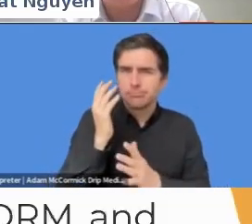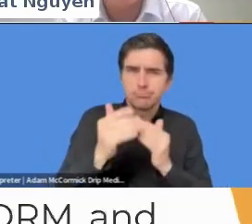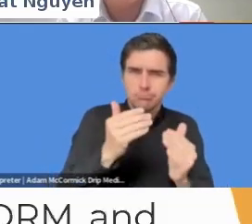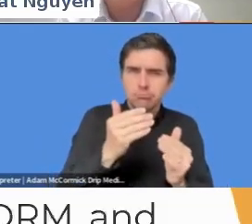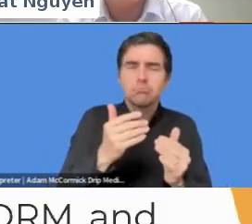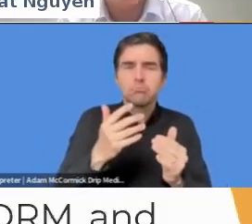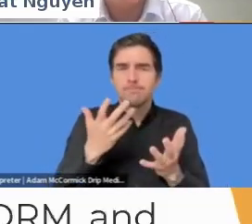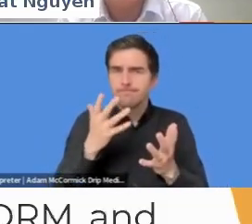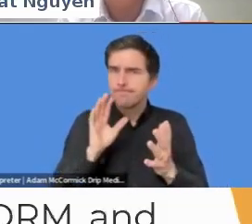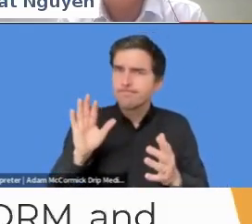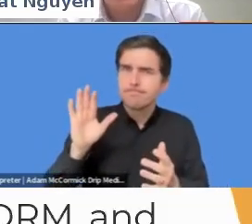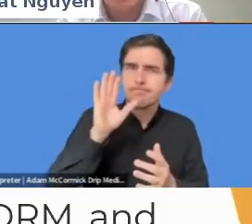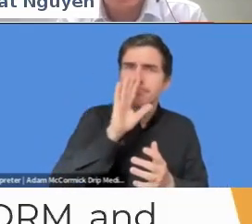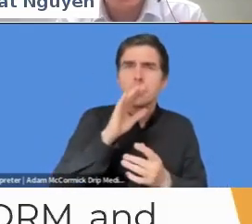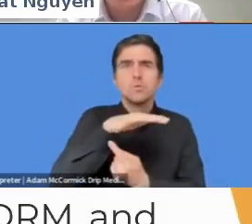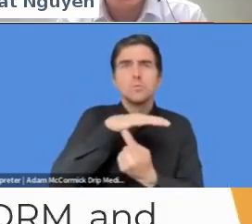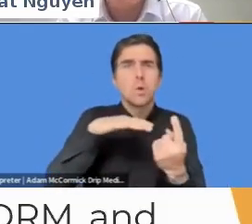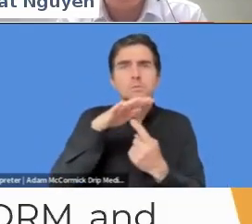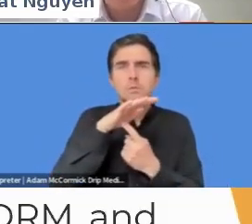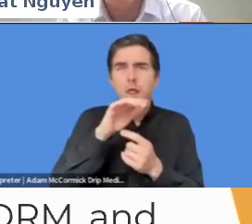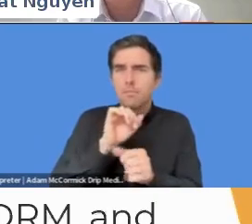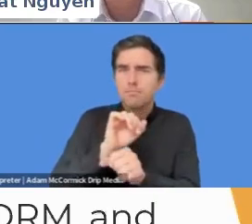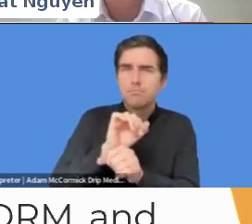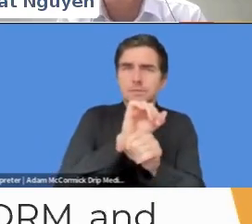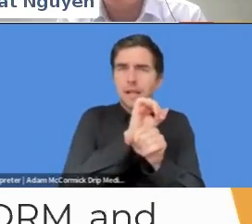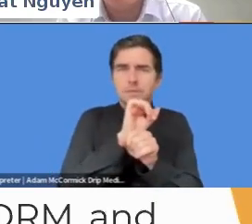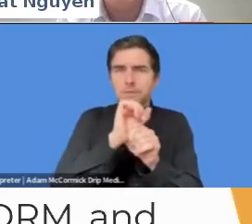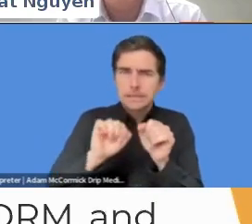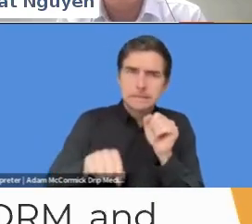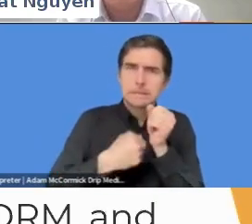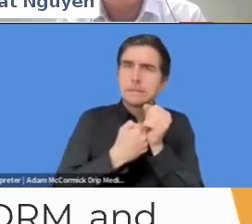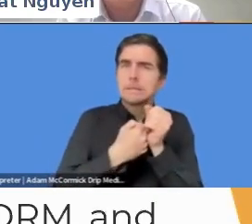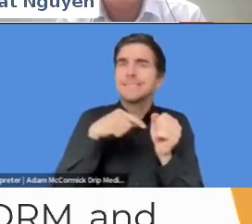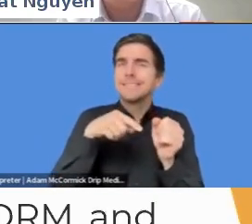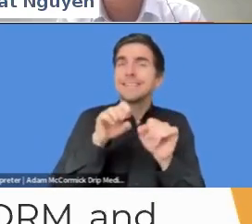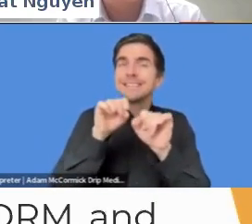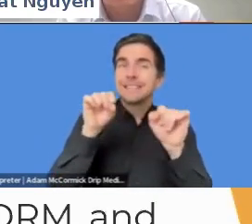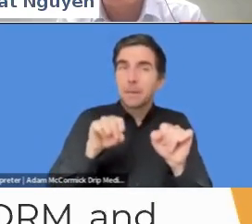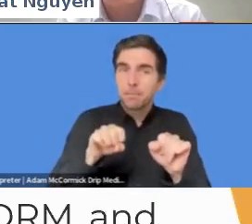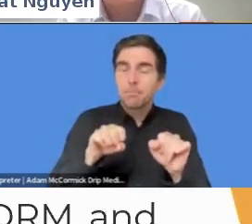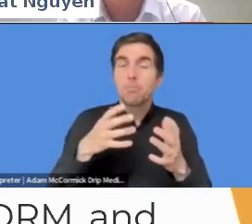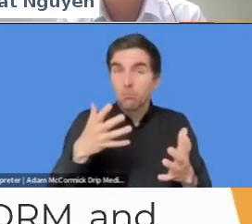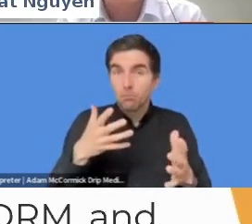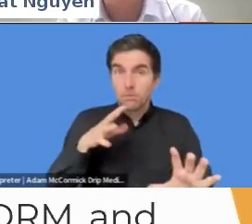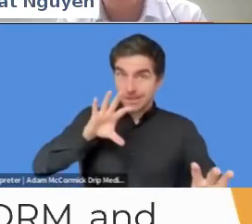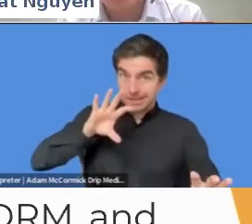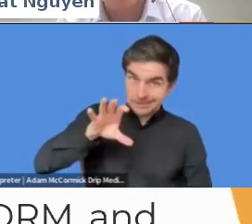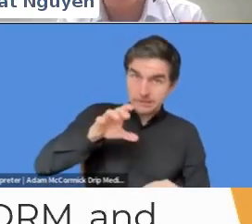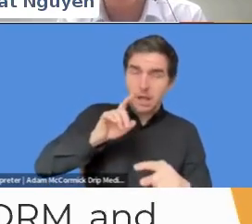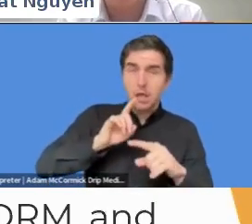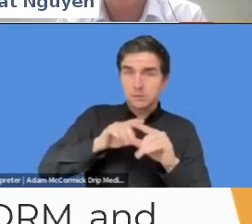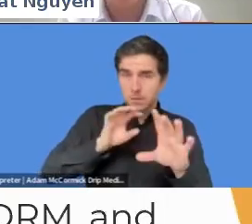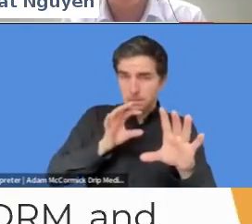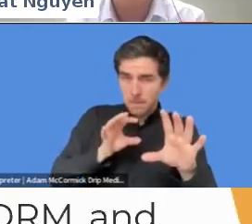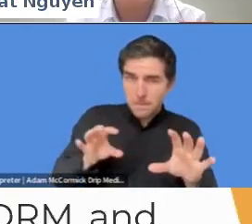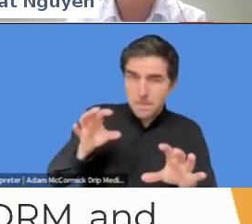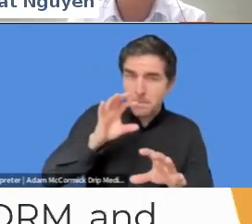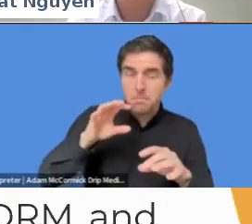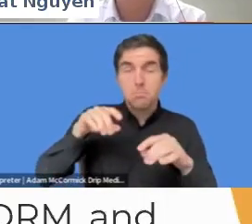highlight the positive changes in the well-being of individuals and communities made possible